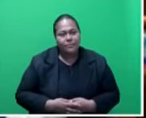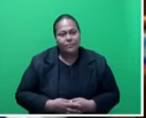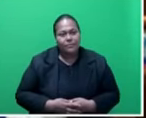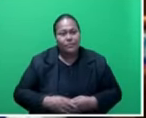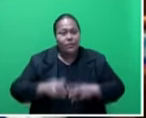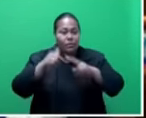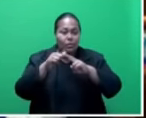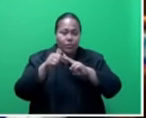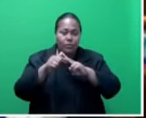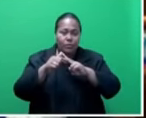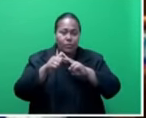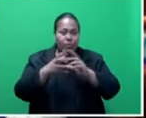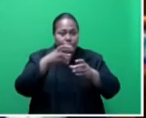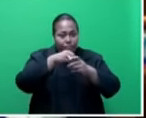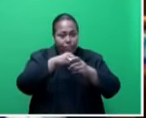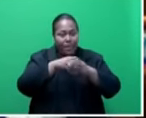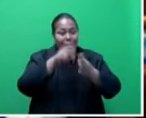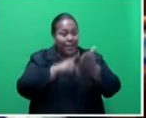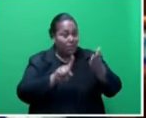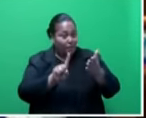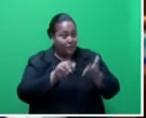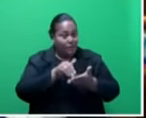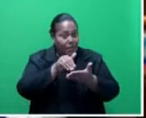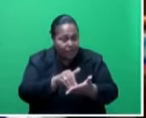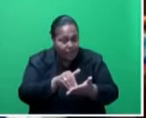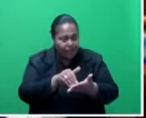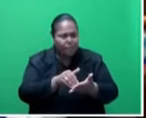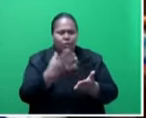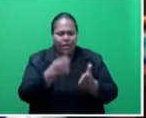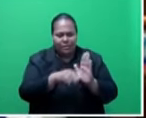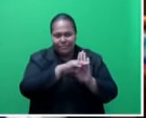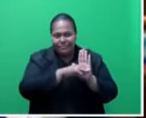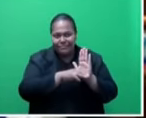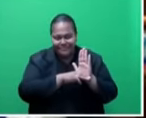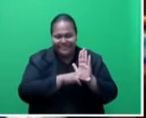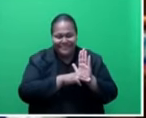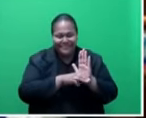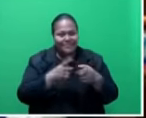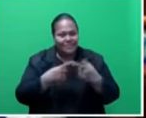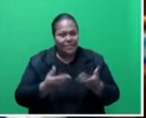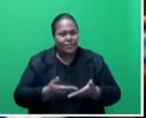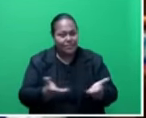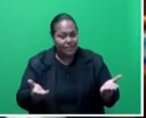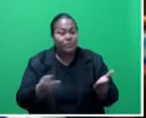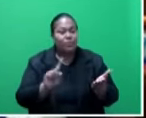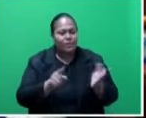as part of Phase 1, the following items were distributed to households in affected areas to date.